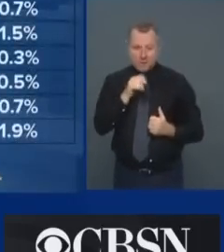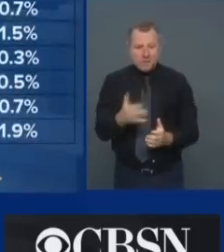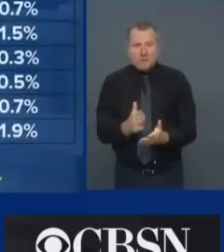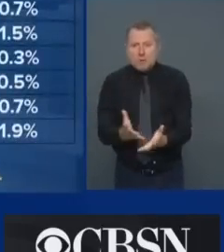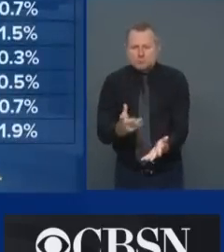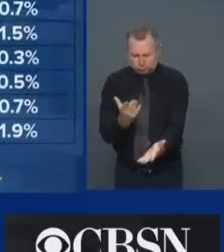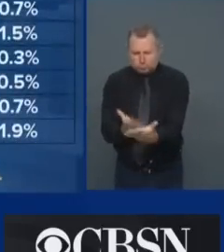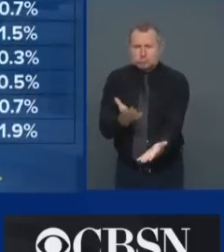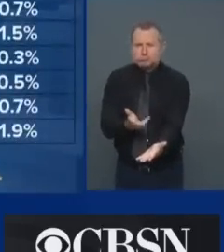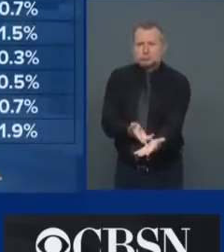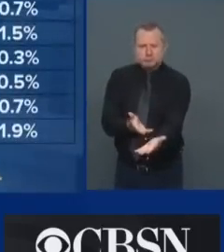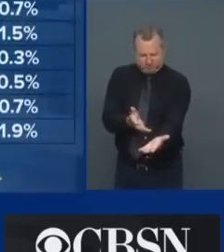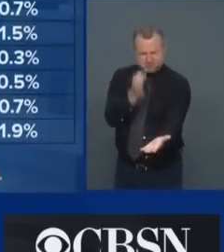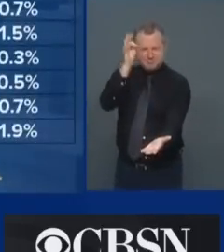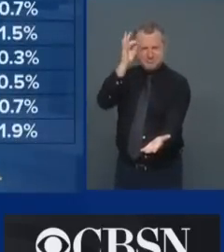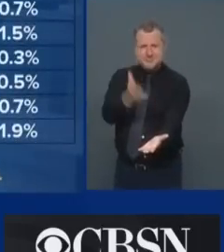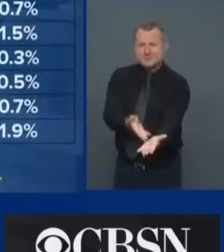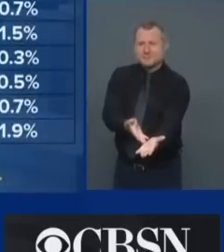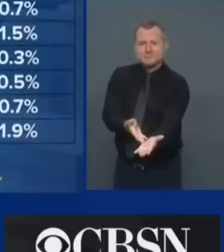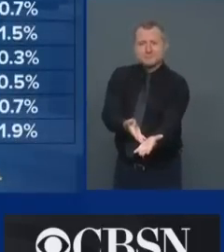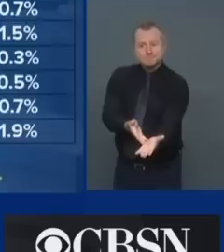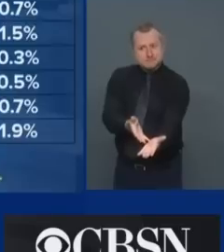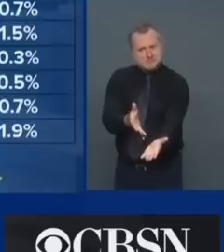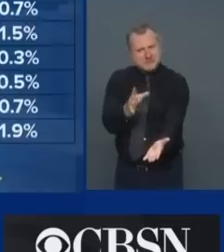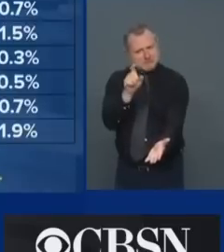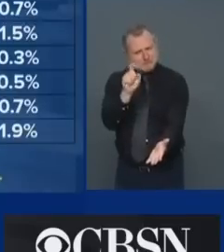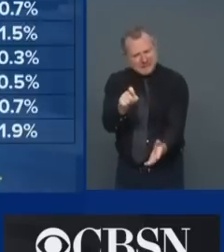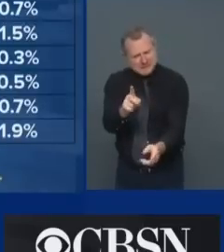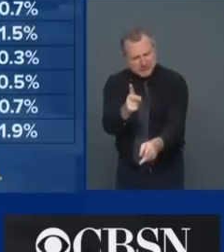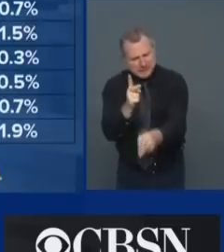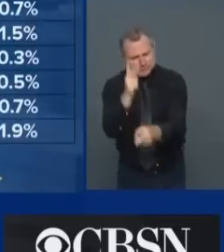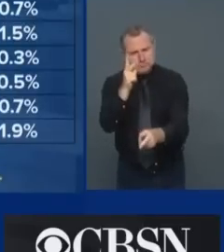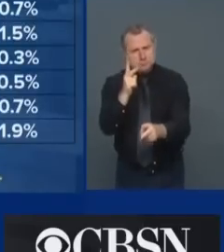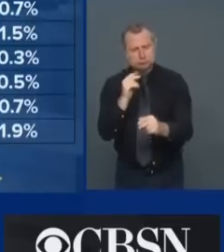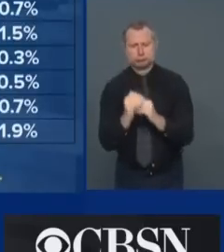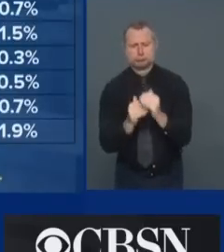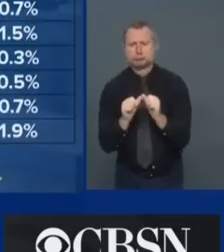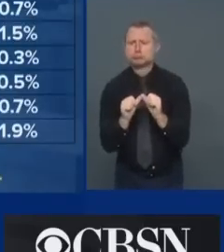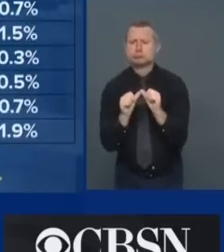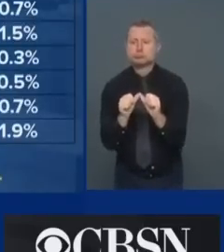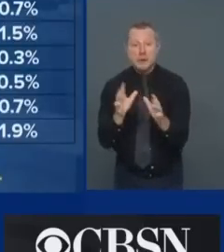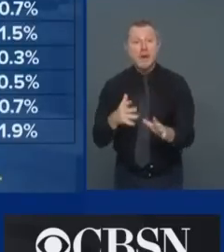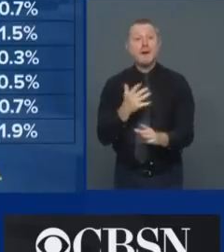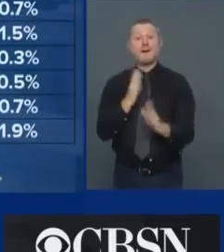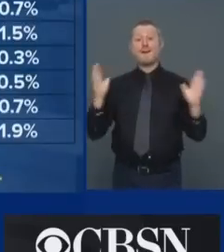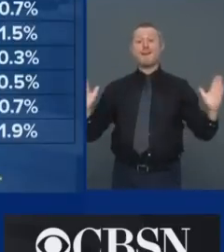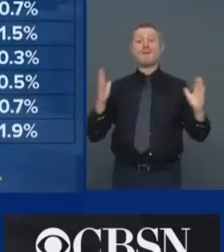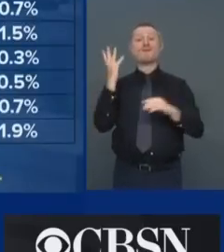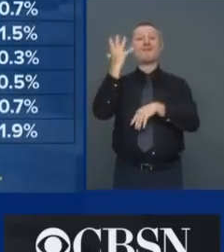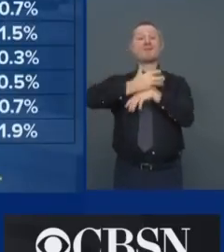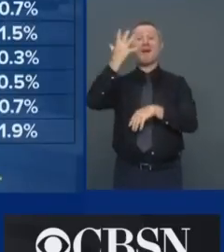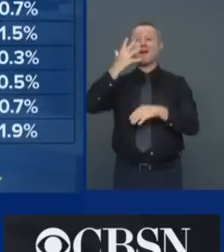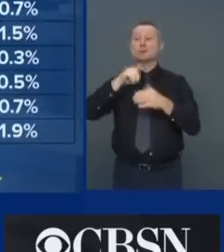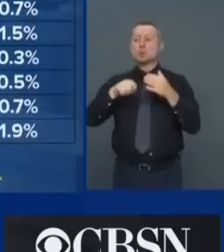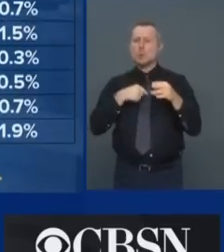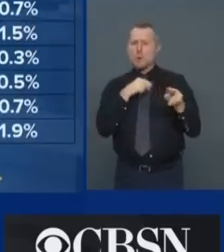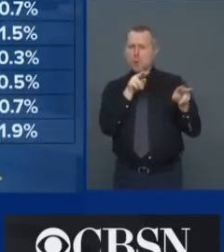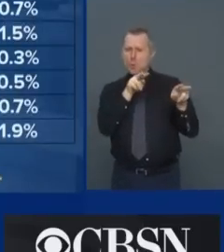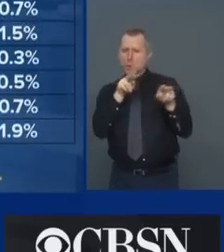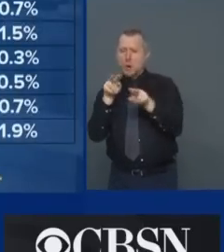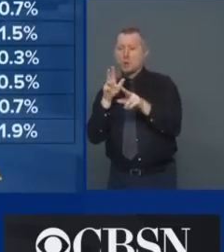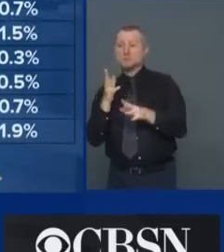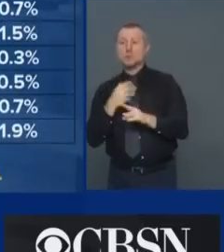The 5-day results, you see, we're watching Western New York, we're